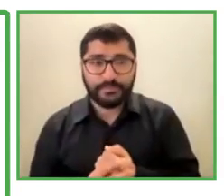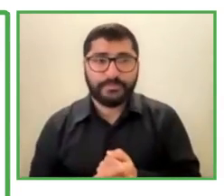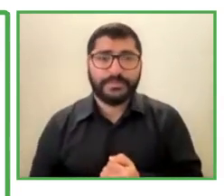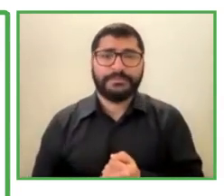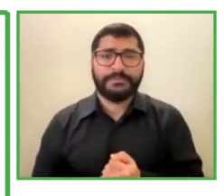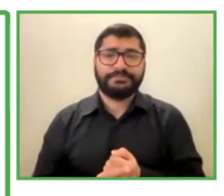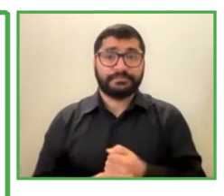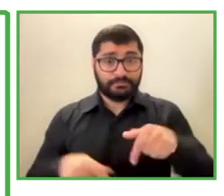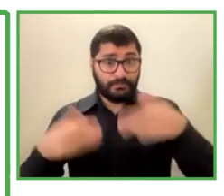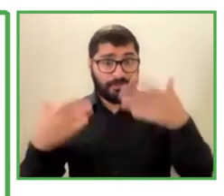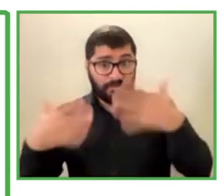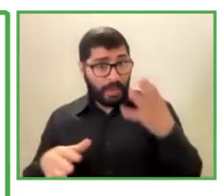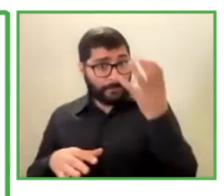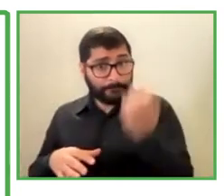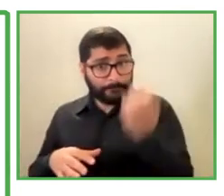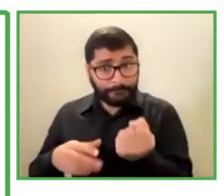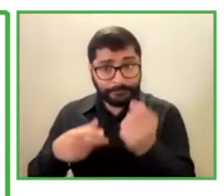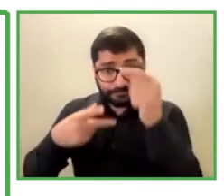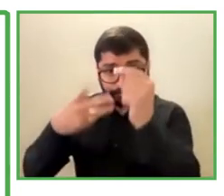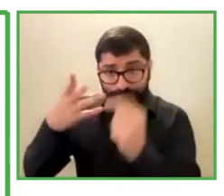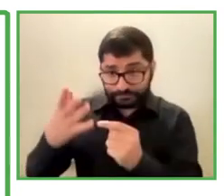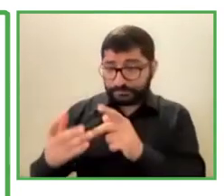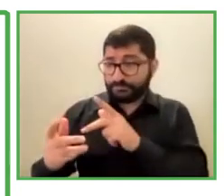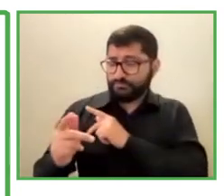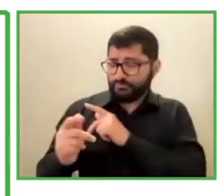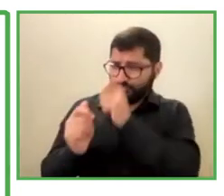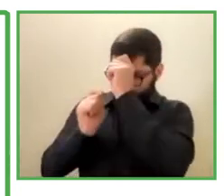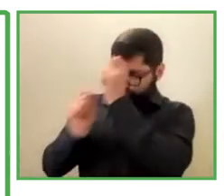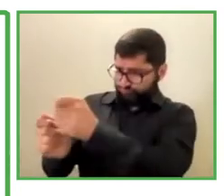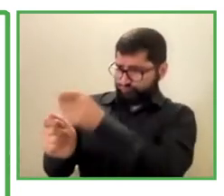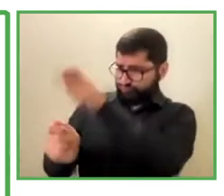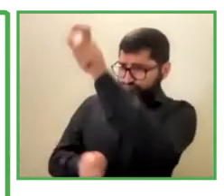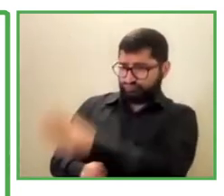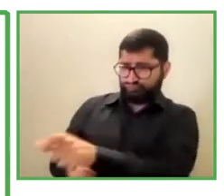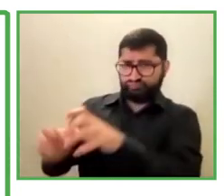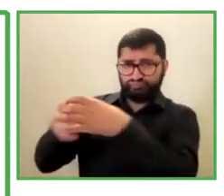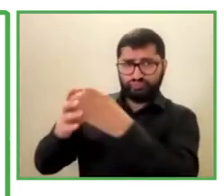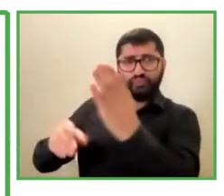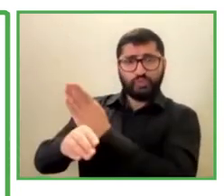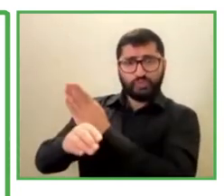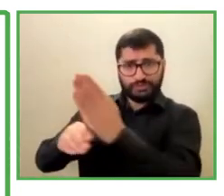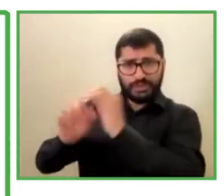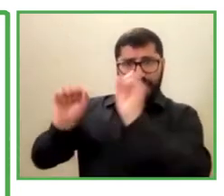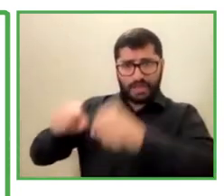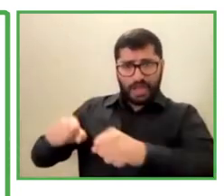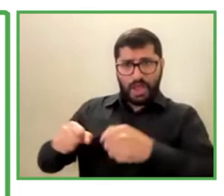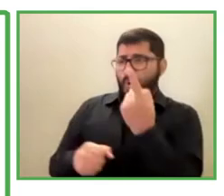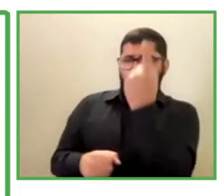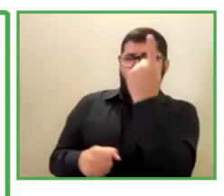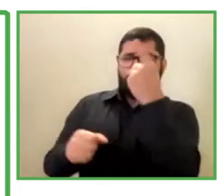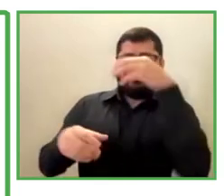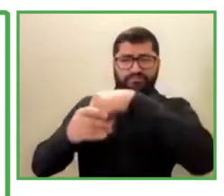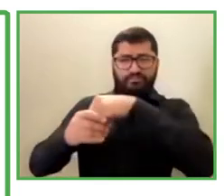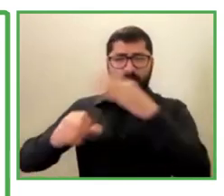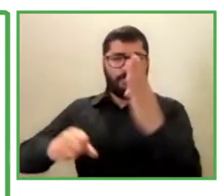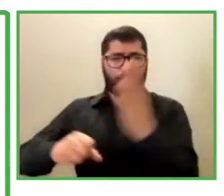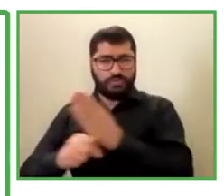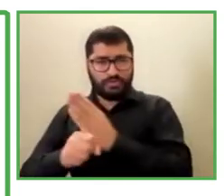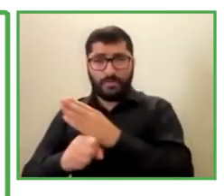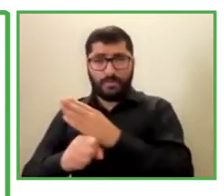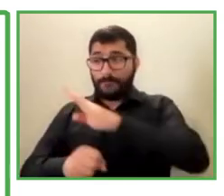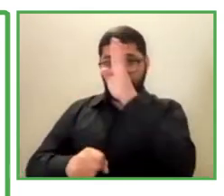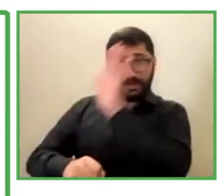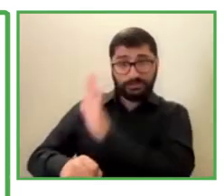We have some recognitions. We are the only company in Brazil with a Singularity University Award.